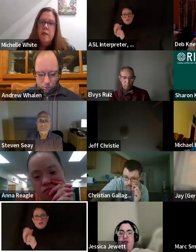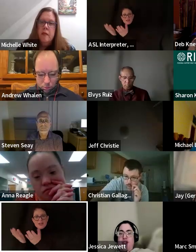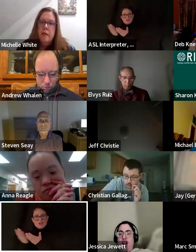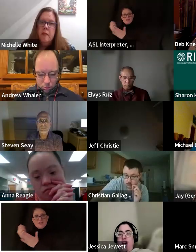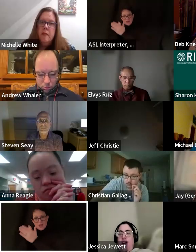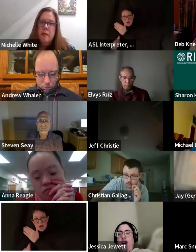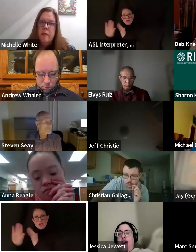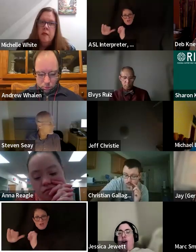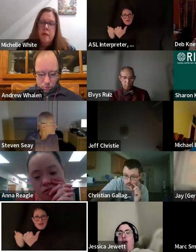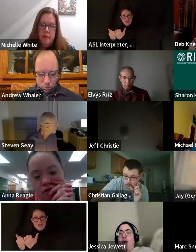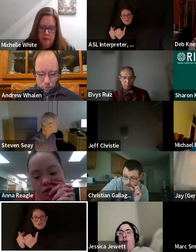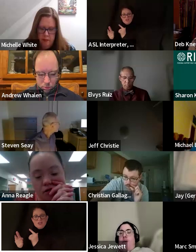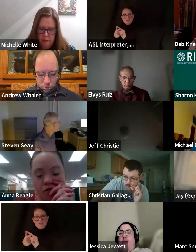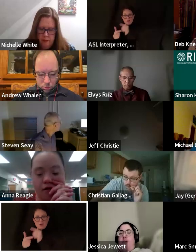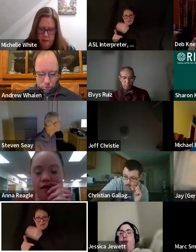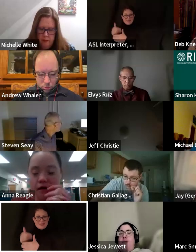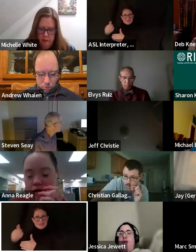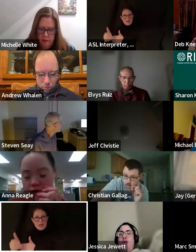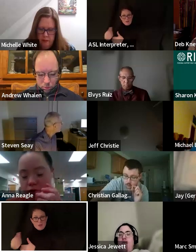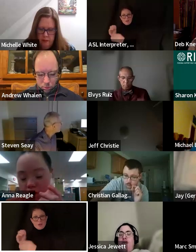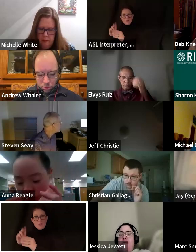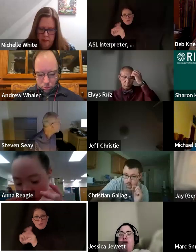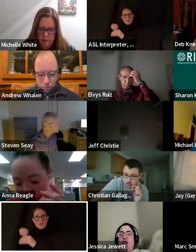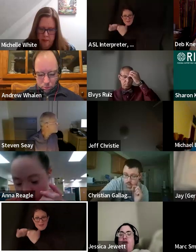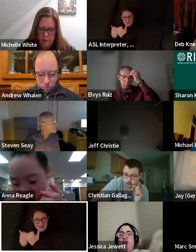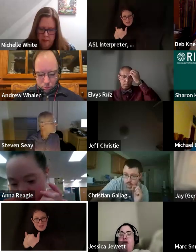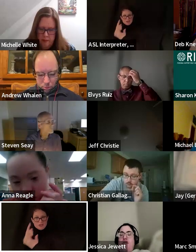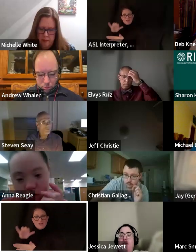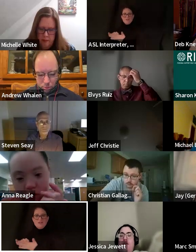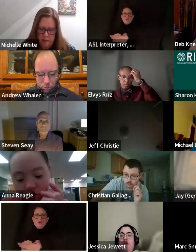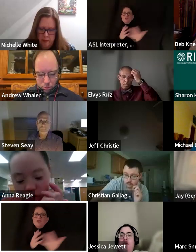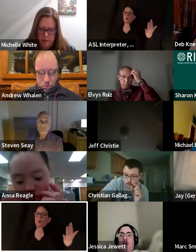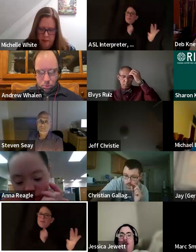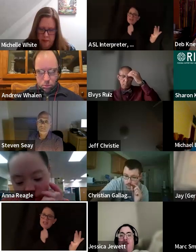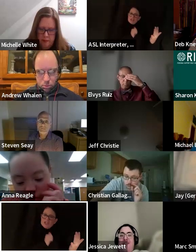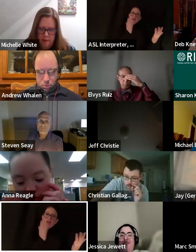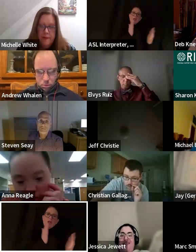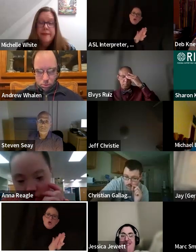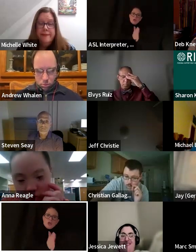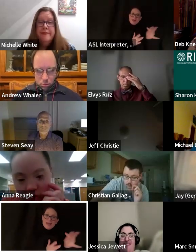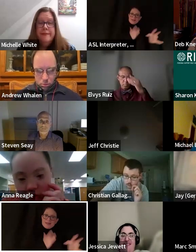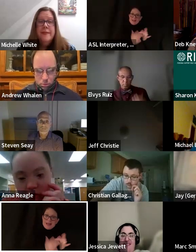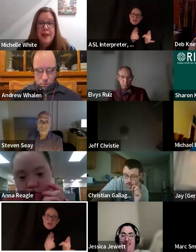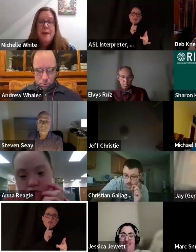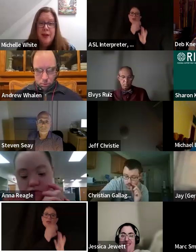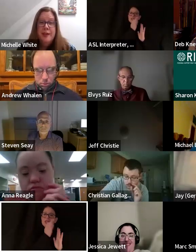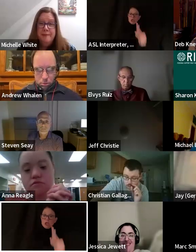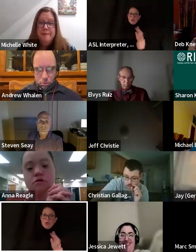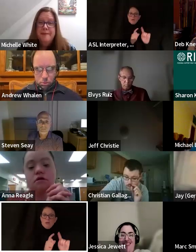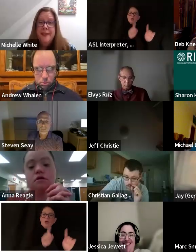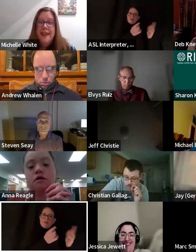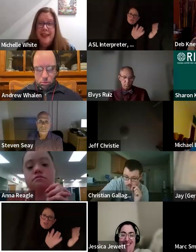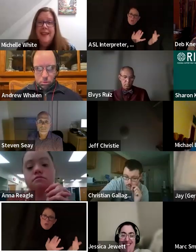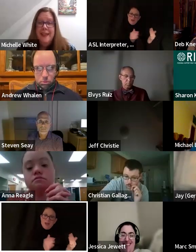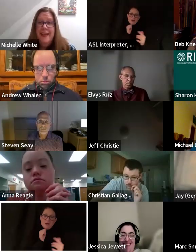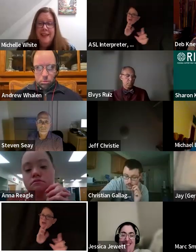the agency as a first step because there's more people there that do that. So just hang on. I know you're anxious to do it and you'll be really good at it, but it's just